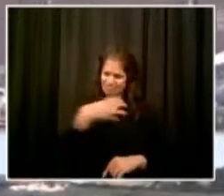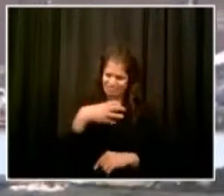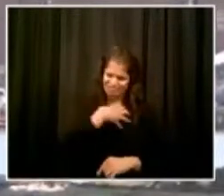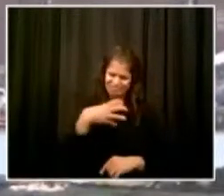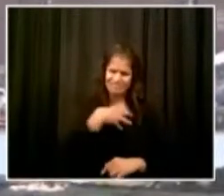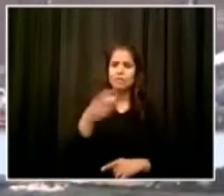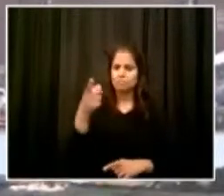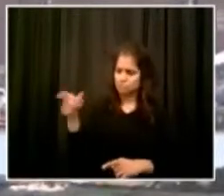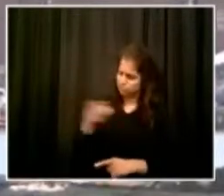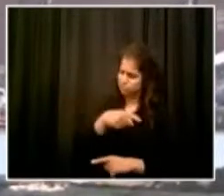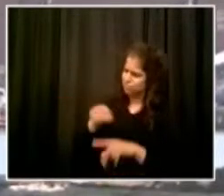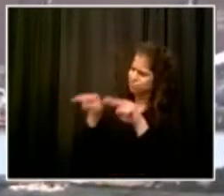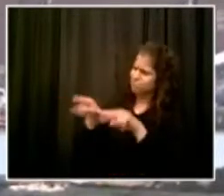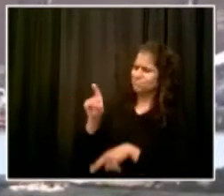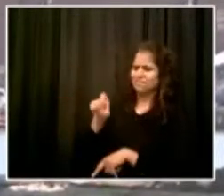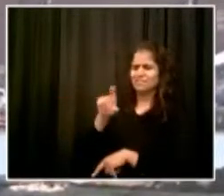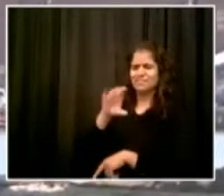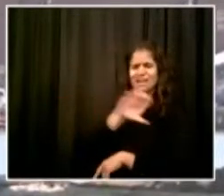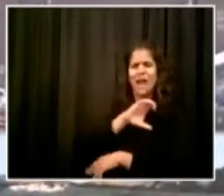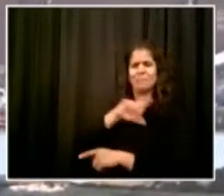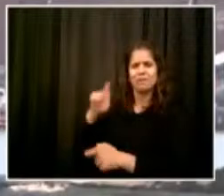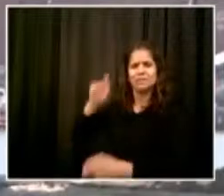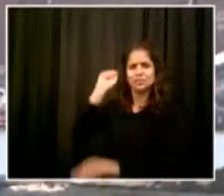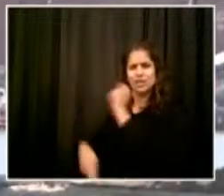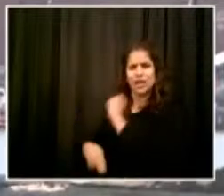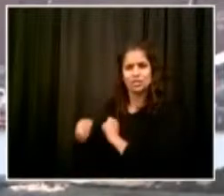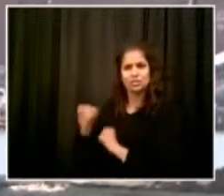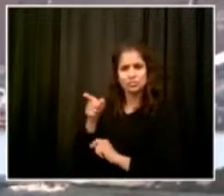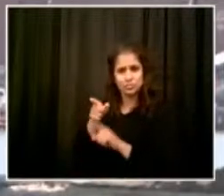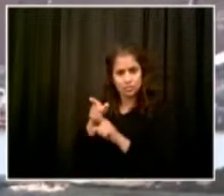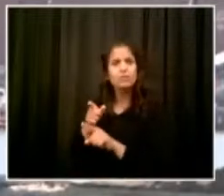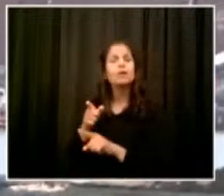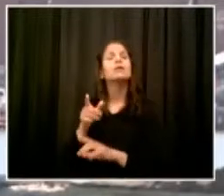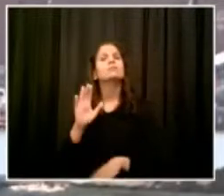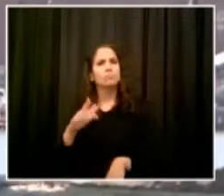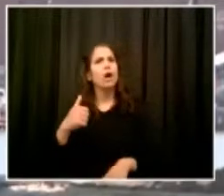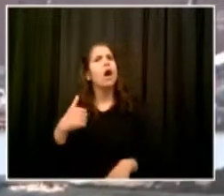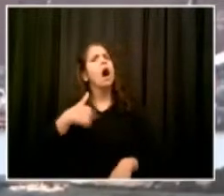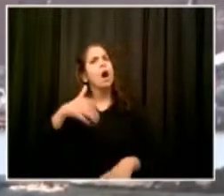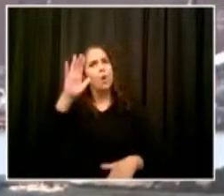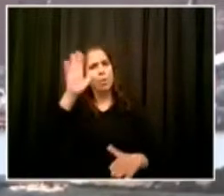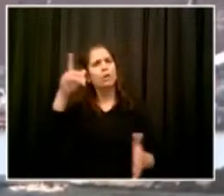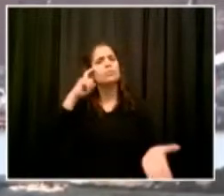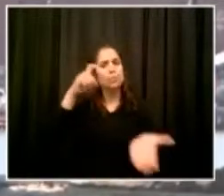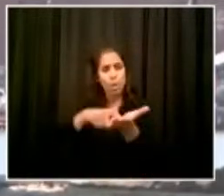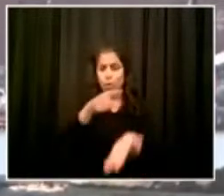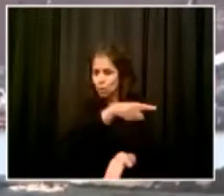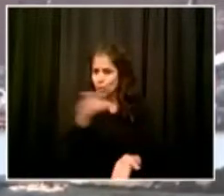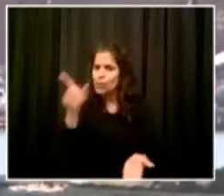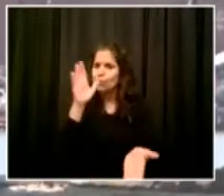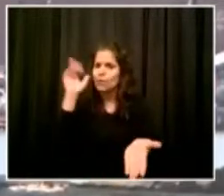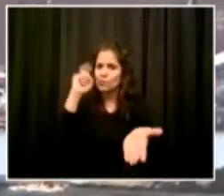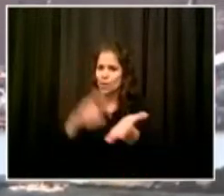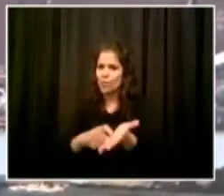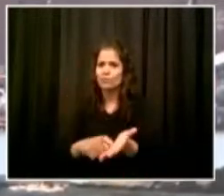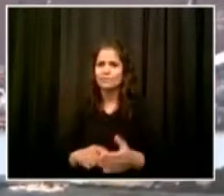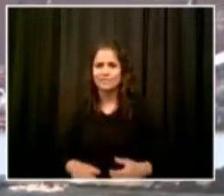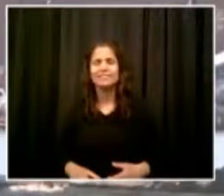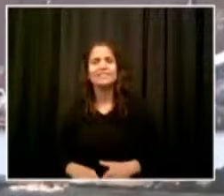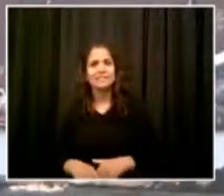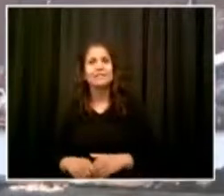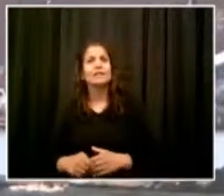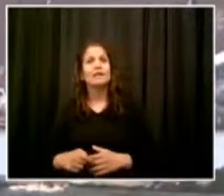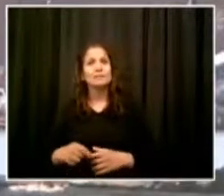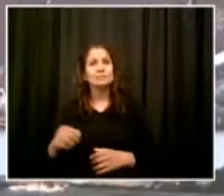got work to do. There's no question. And I said to my team, we're going to do that work. For a year and a half, we're going to do it with incredible energy because we've